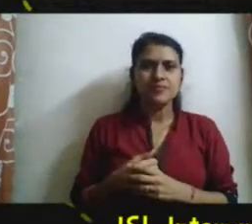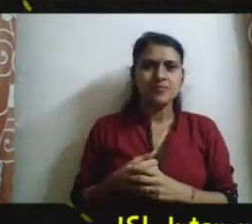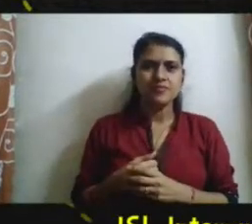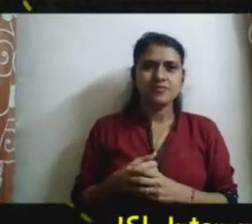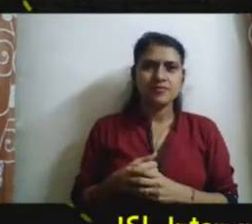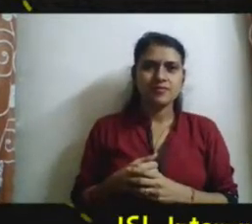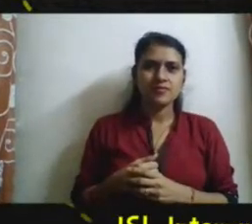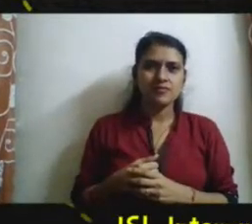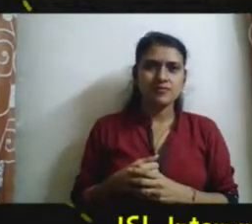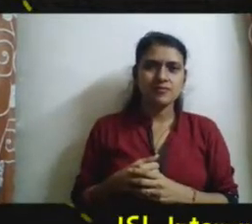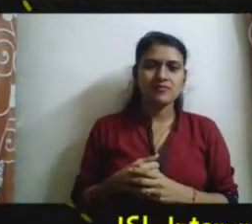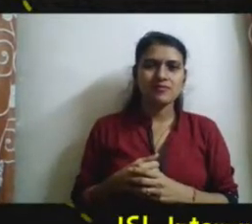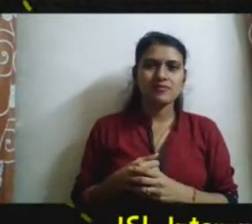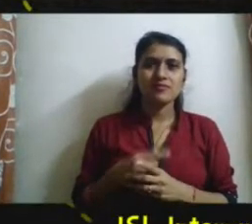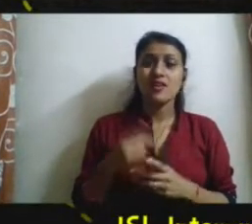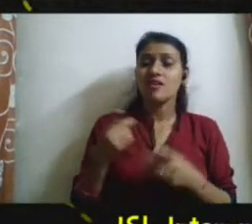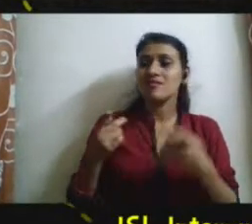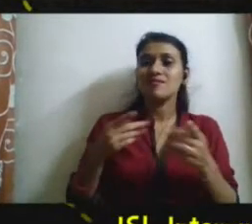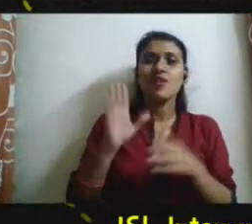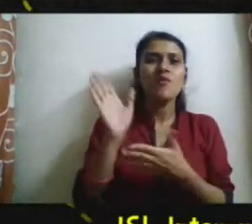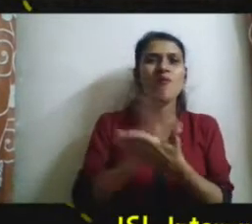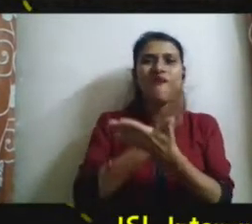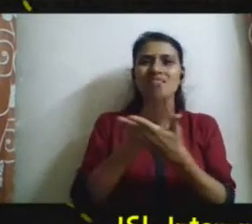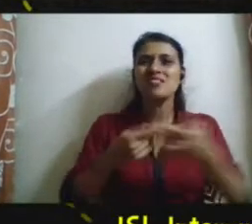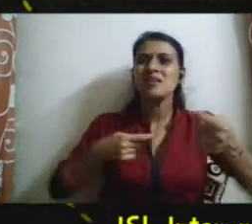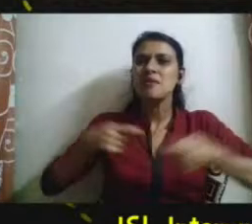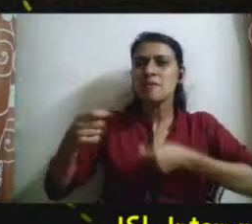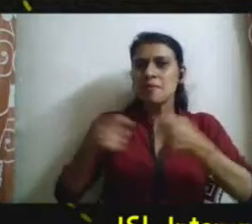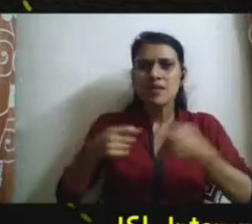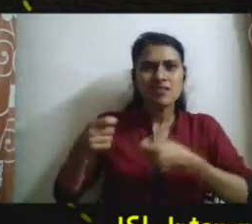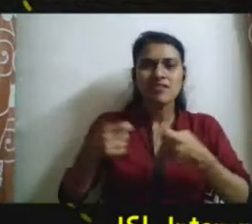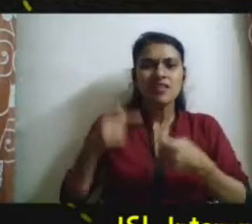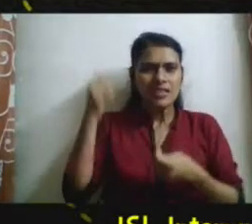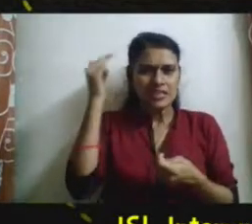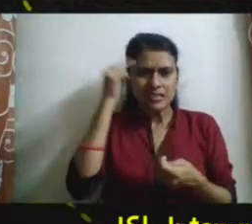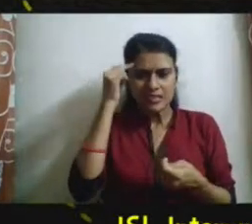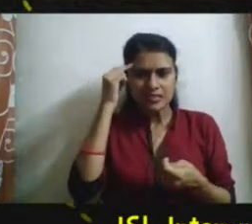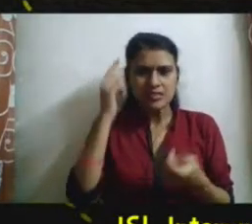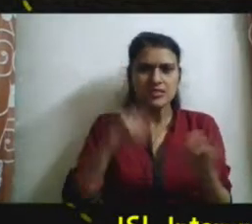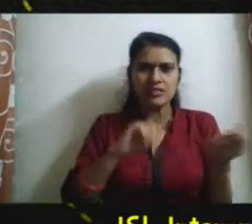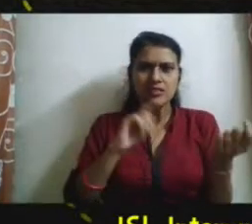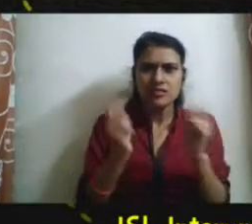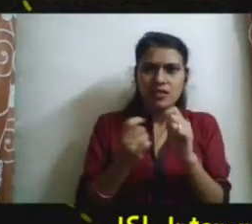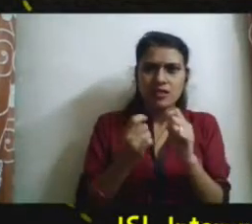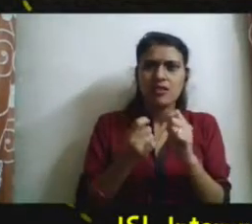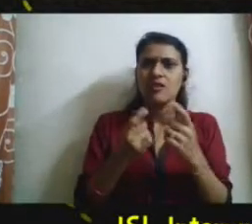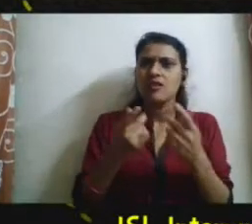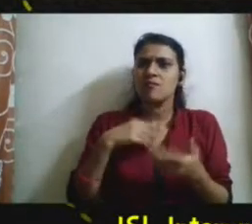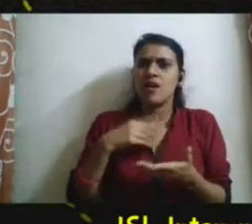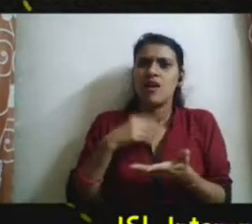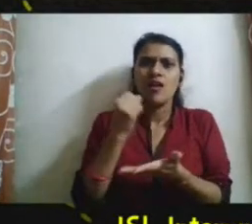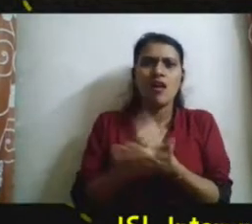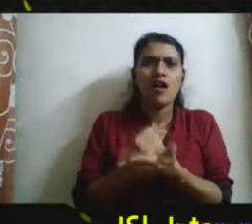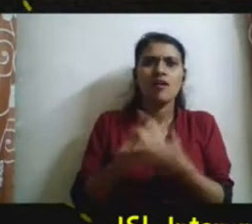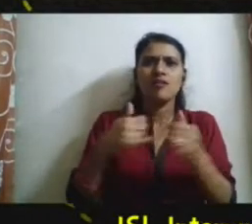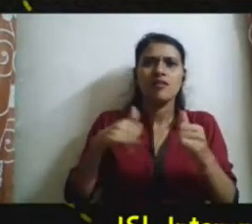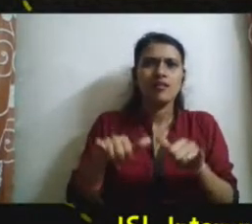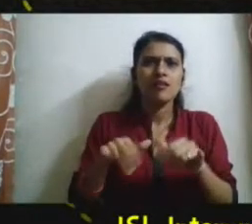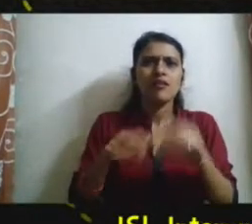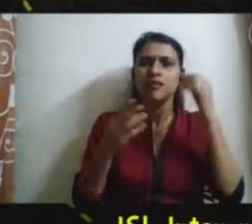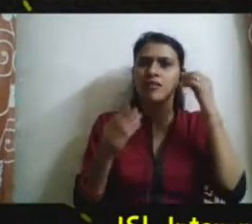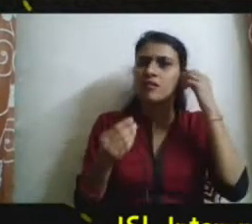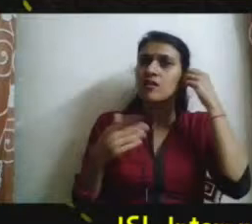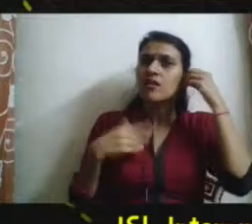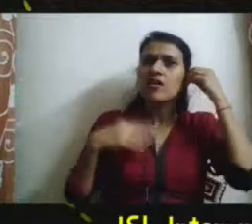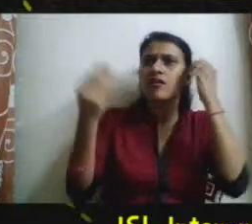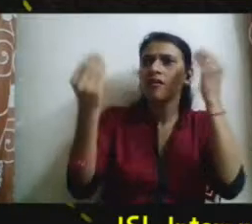the business of music and things like intellectual property rights, which we are not trained for.